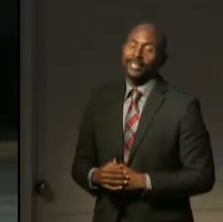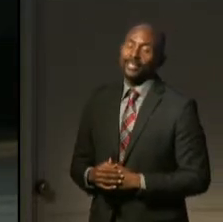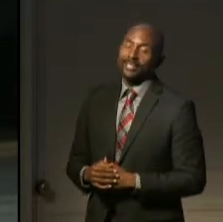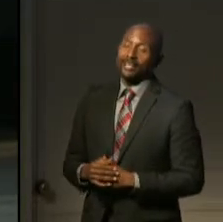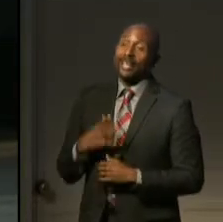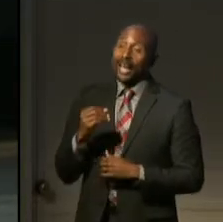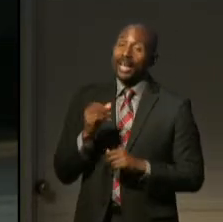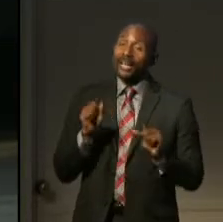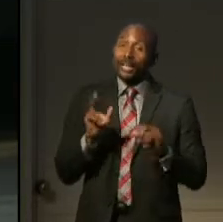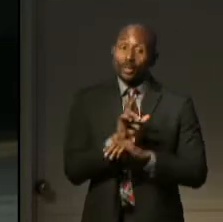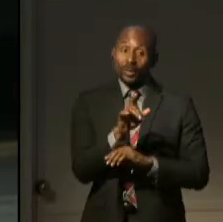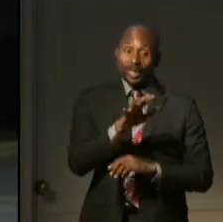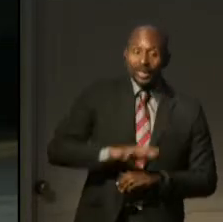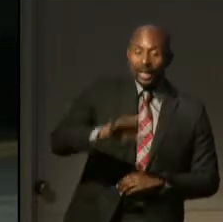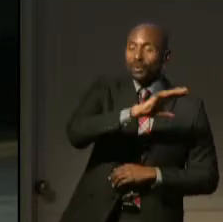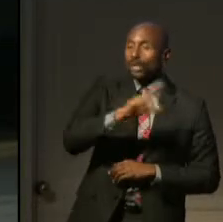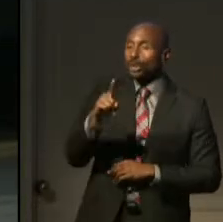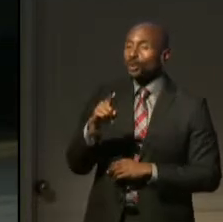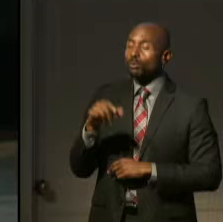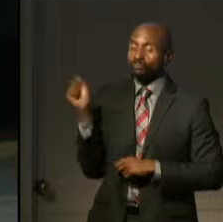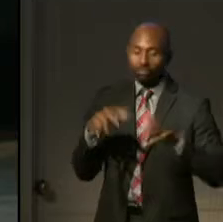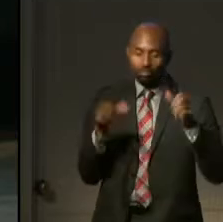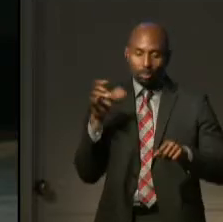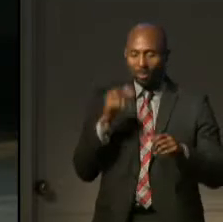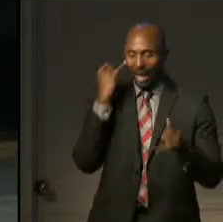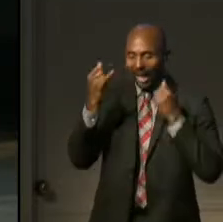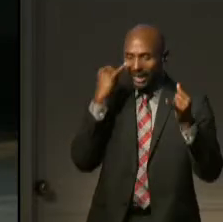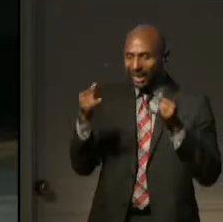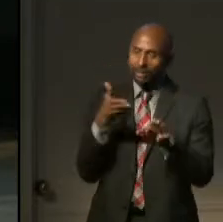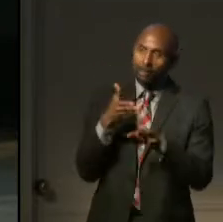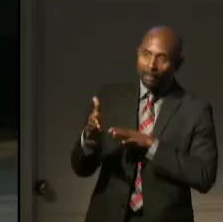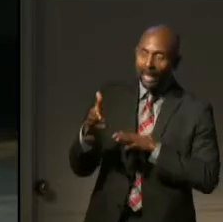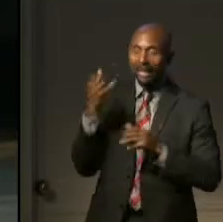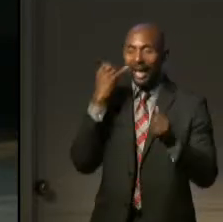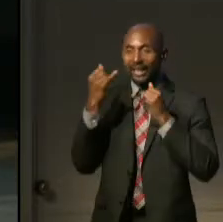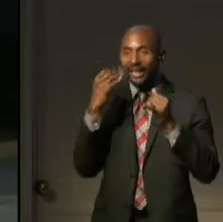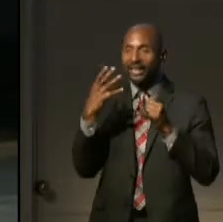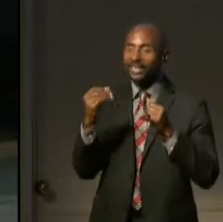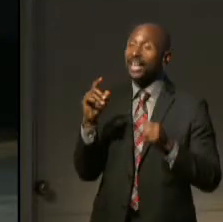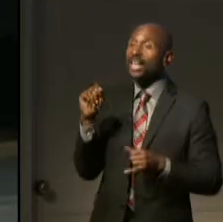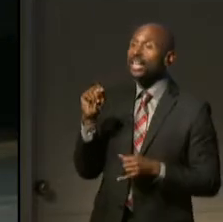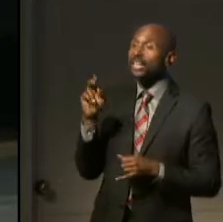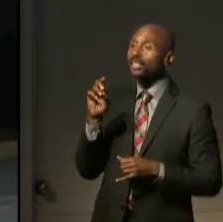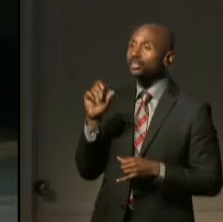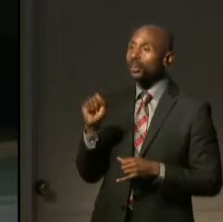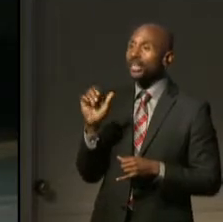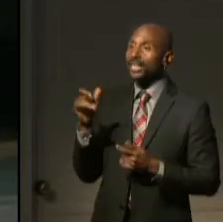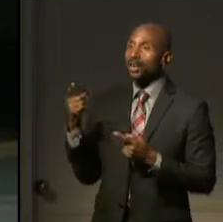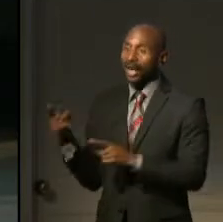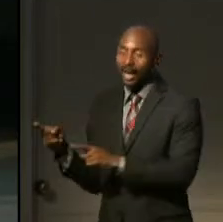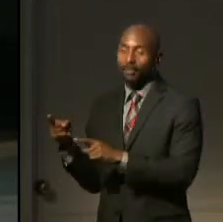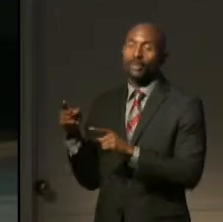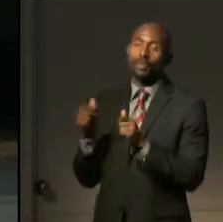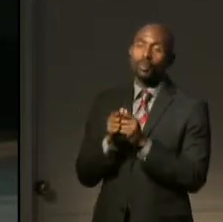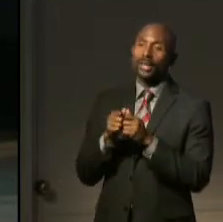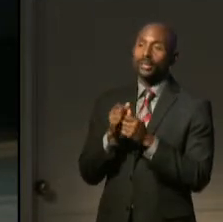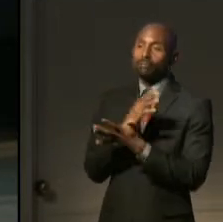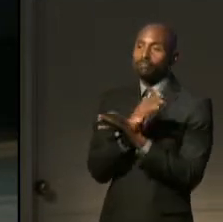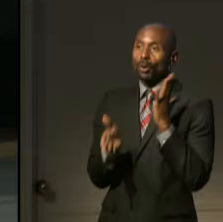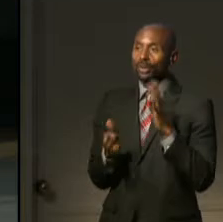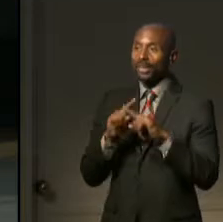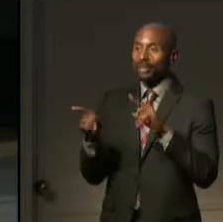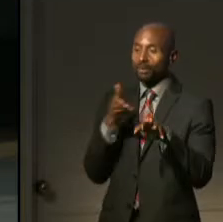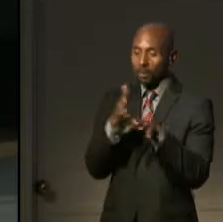and explore big ideas and big trends on the horizon in a kind of interdisciplinary and very dynamic